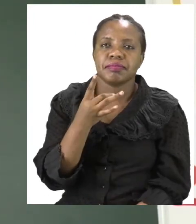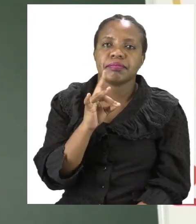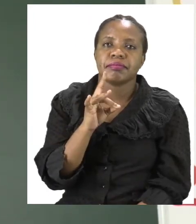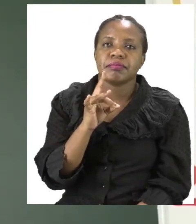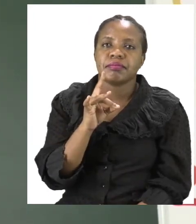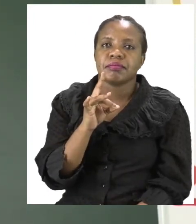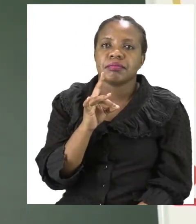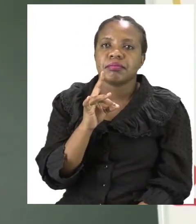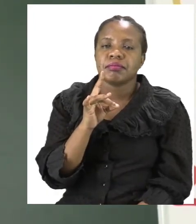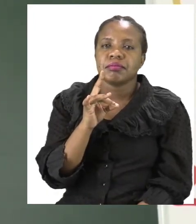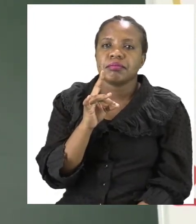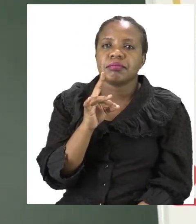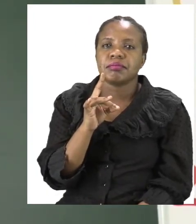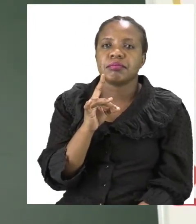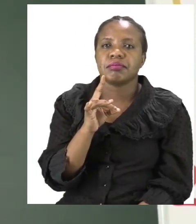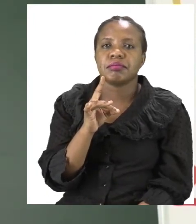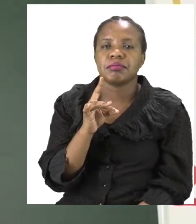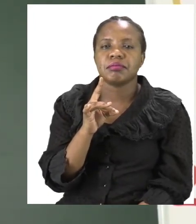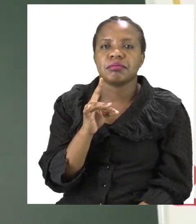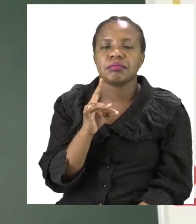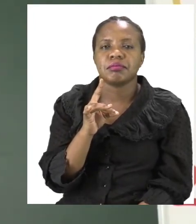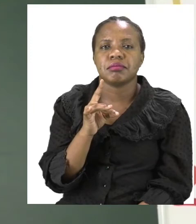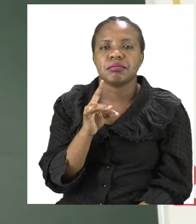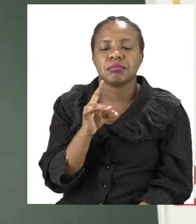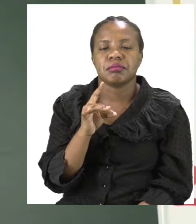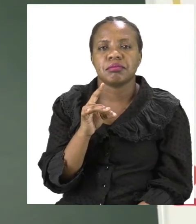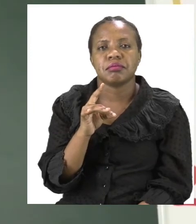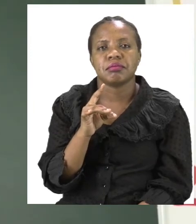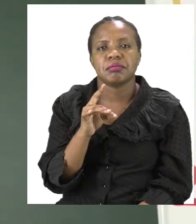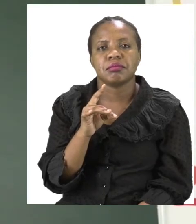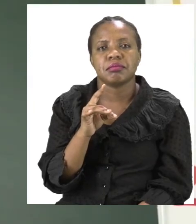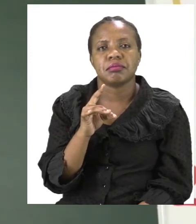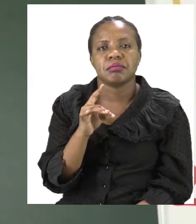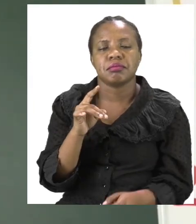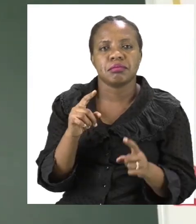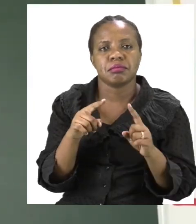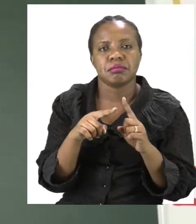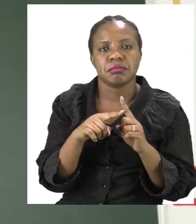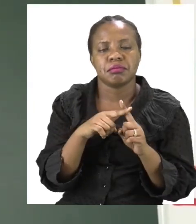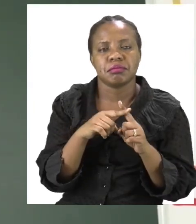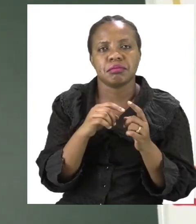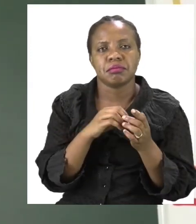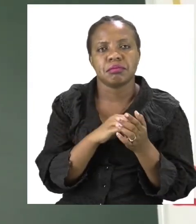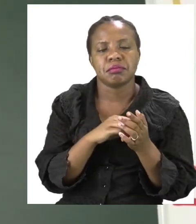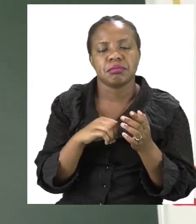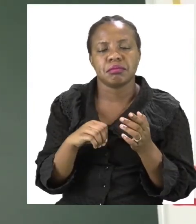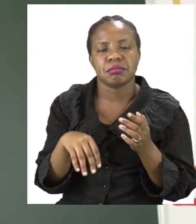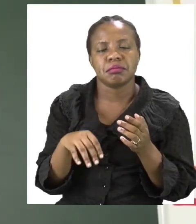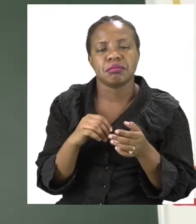And then we are going to take away the minutes that they were given by Mr. Charlie,